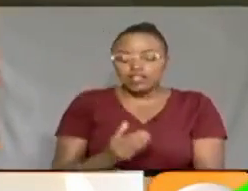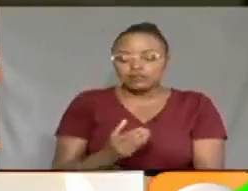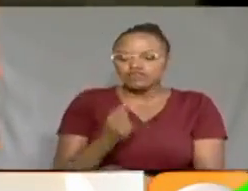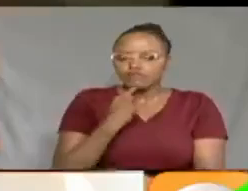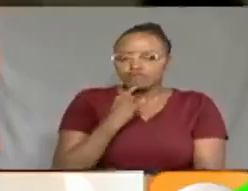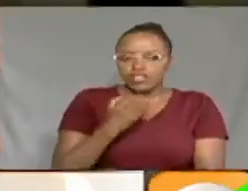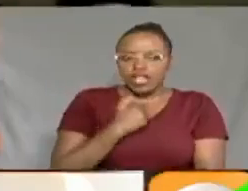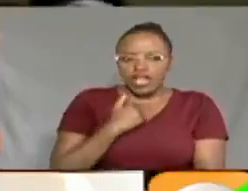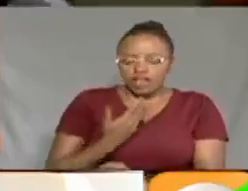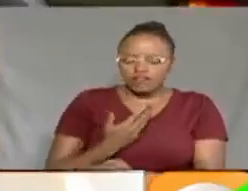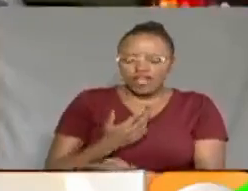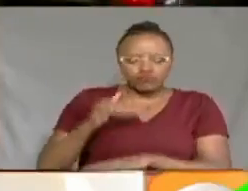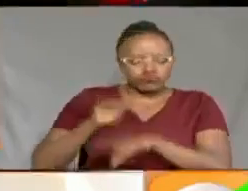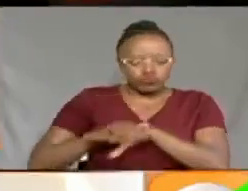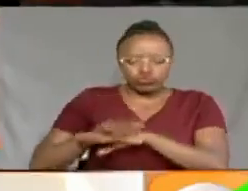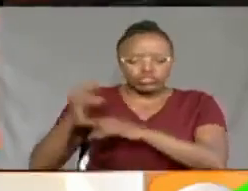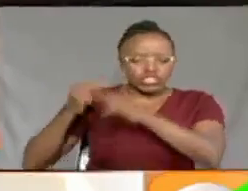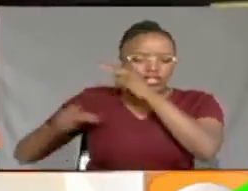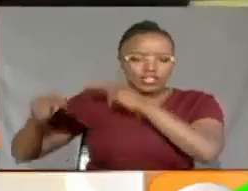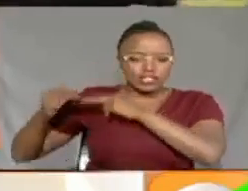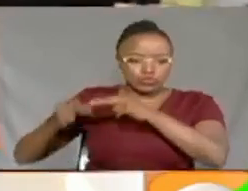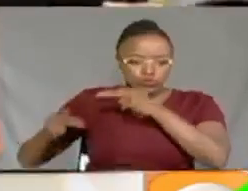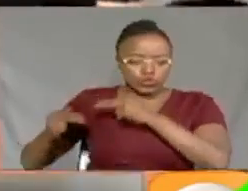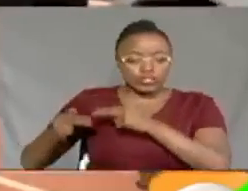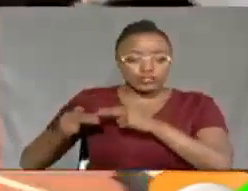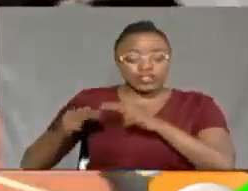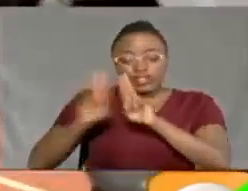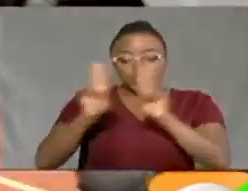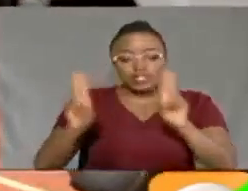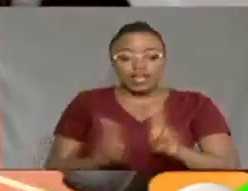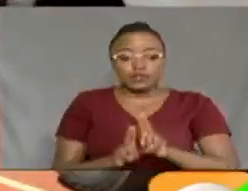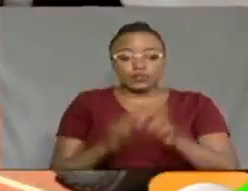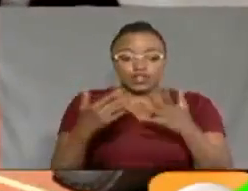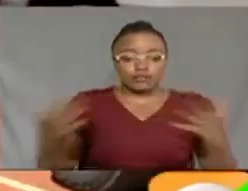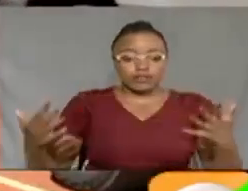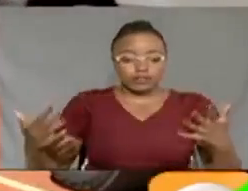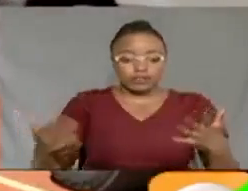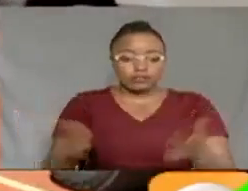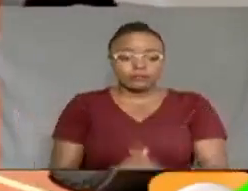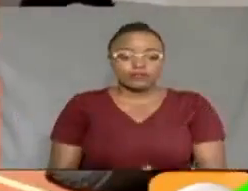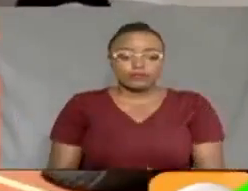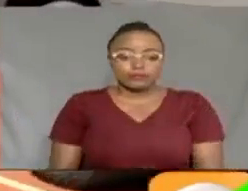leaving behind a rich legacy in diplomacy. Sam Oginna, Citizen TV,